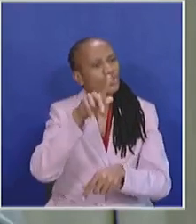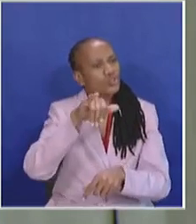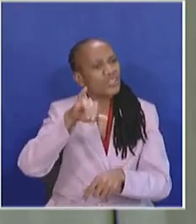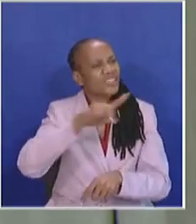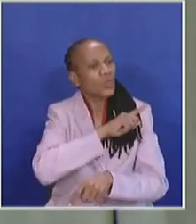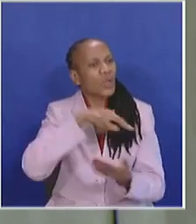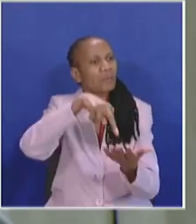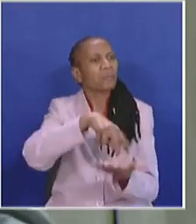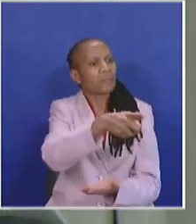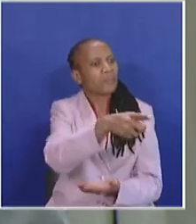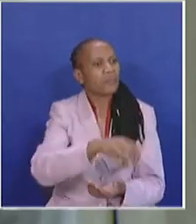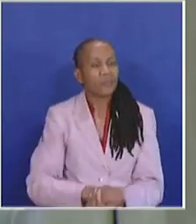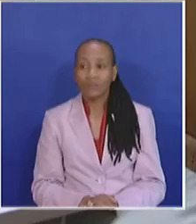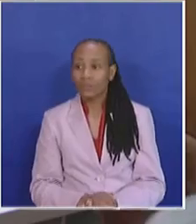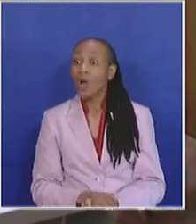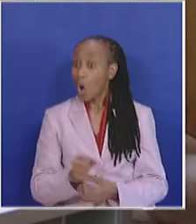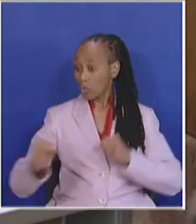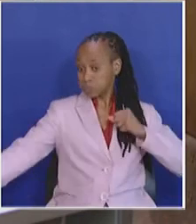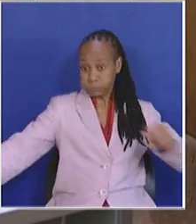Oh. You were just stretching.